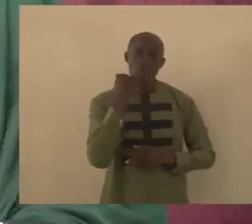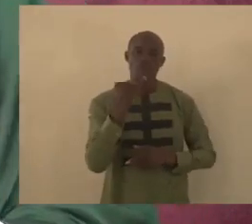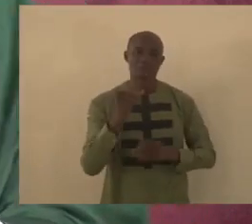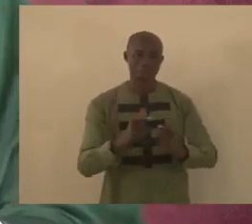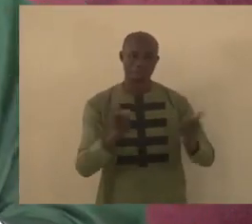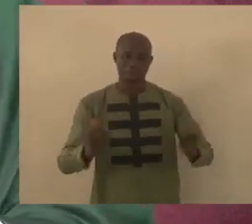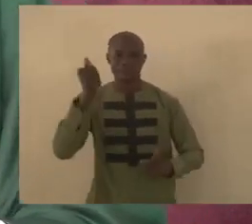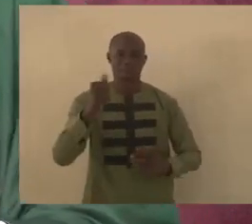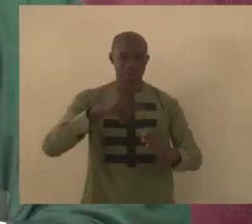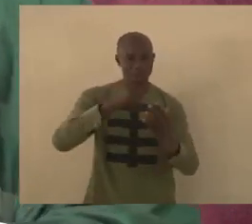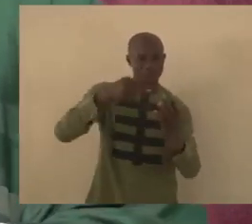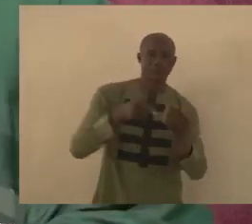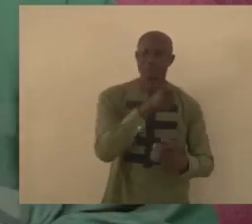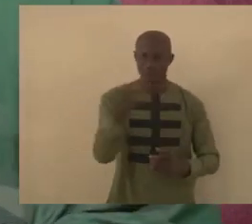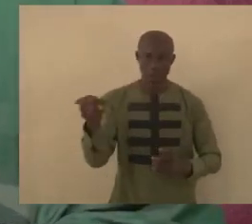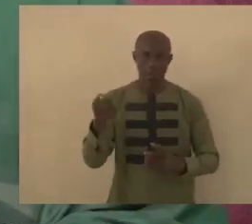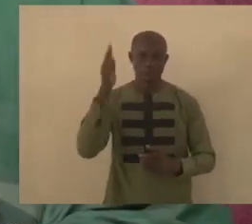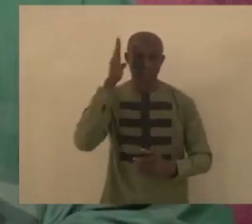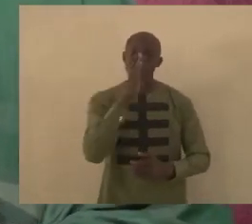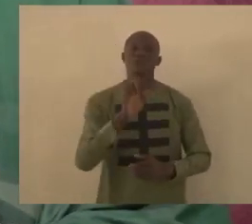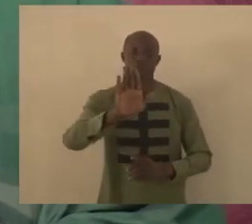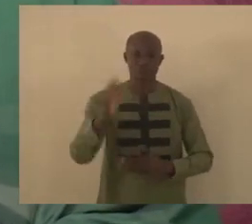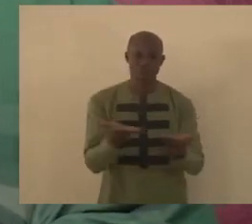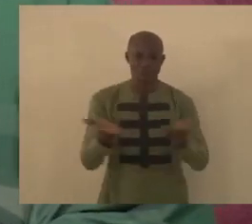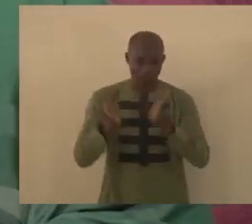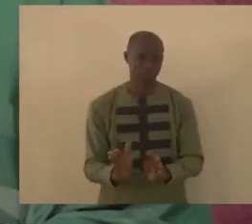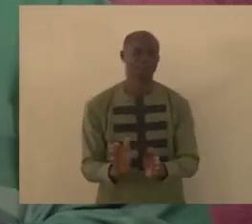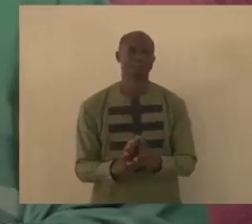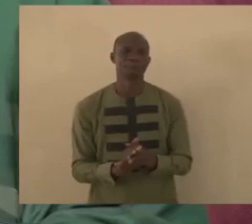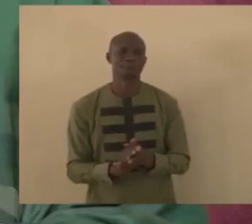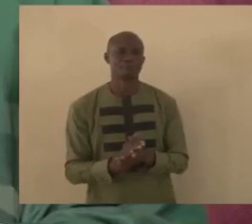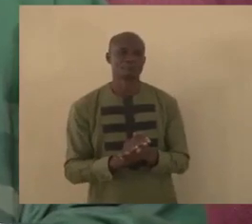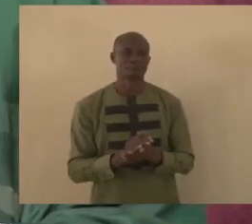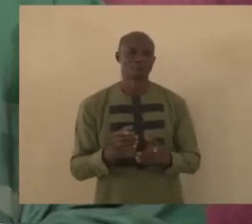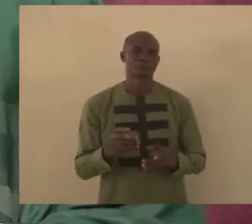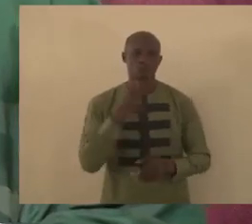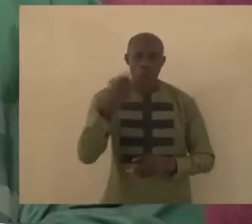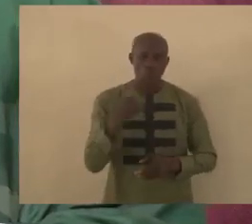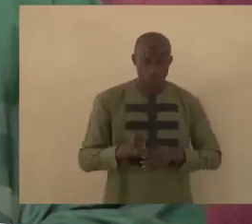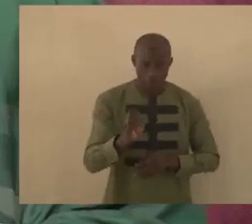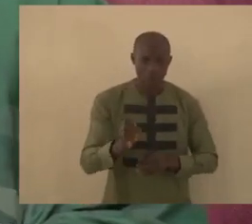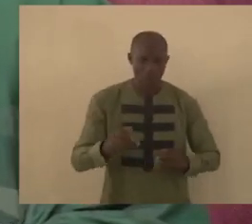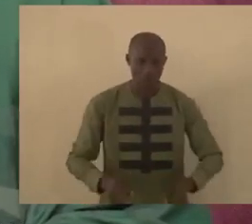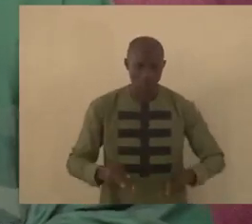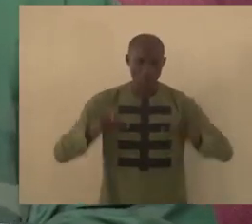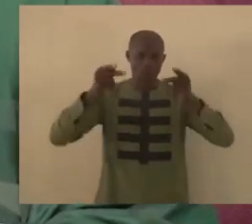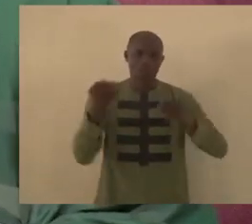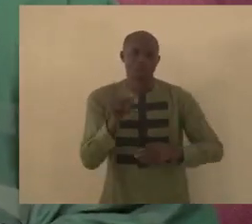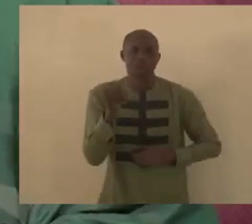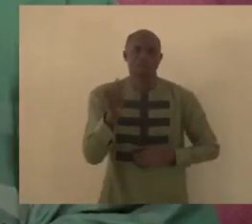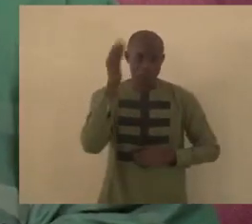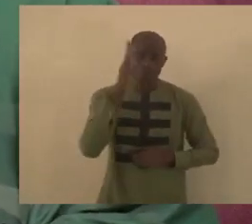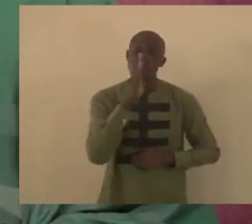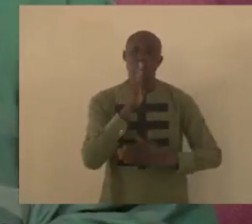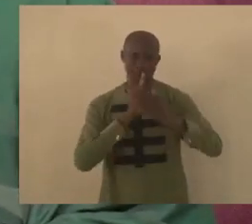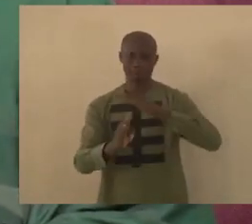He who is greatest among you shall be your servant. Whoever exalts himself